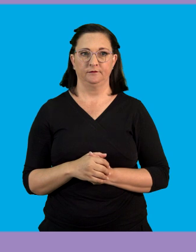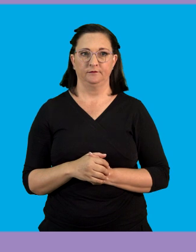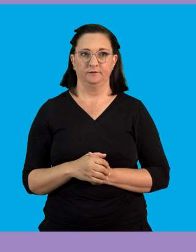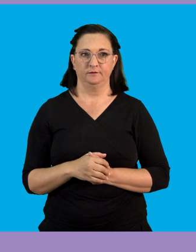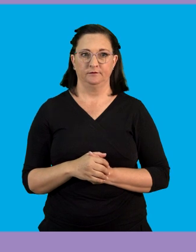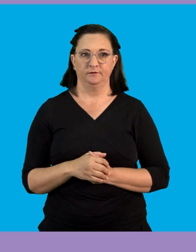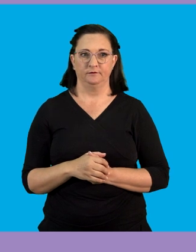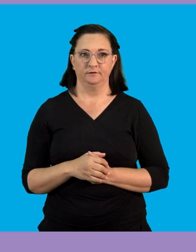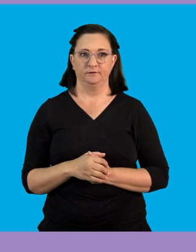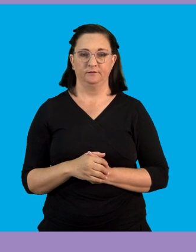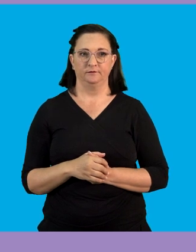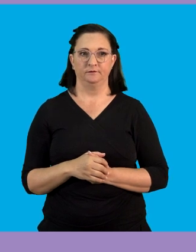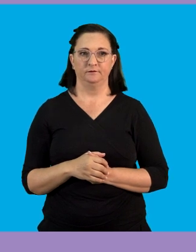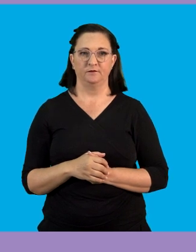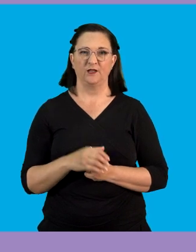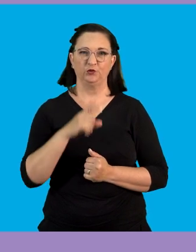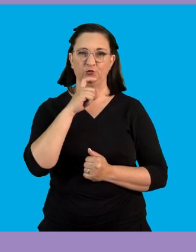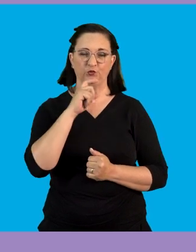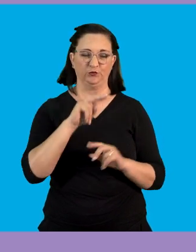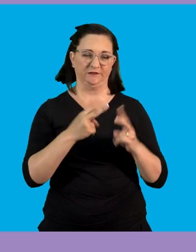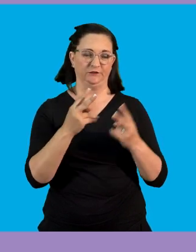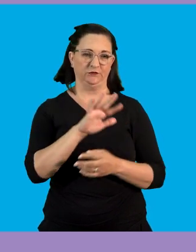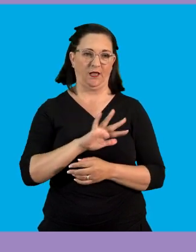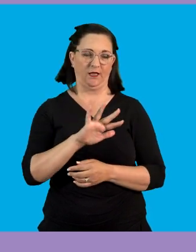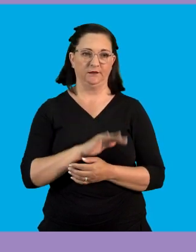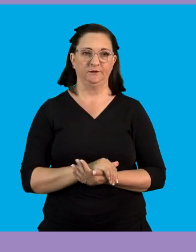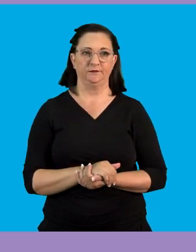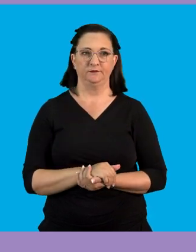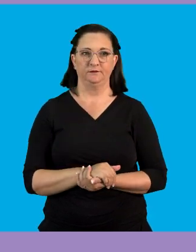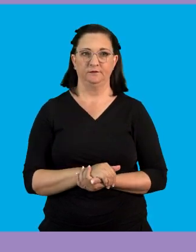here so that you'd see it differently.